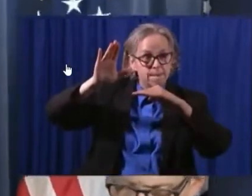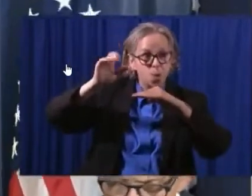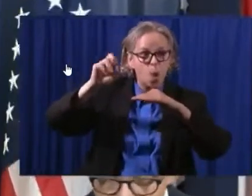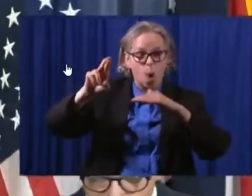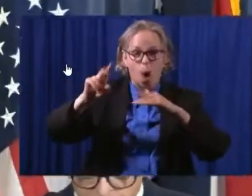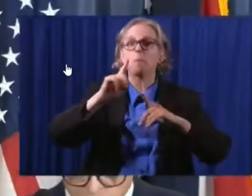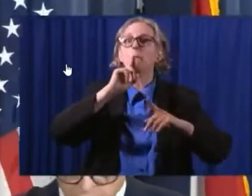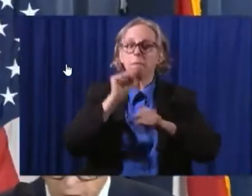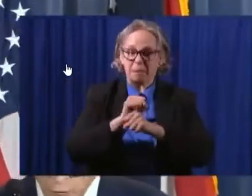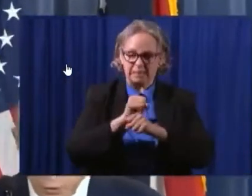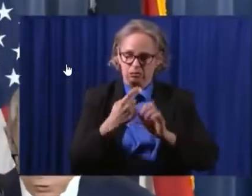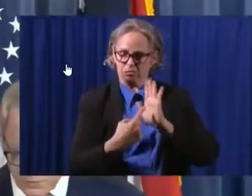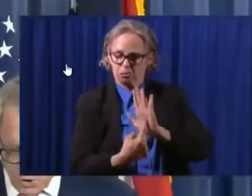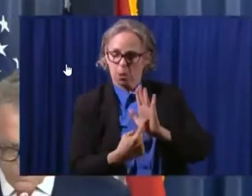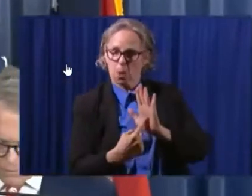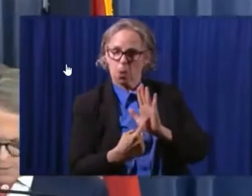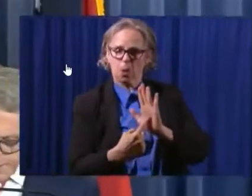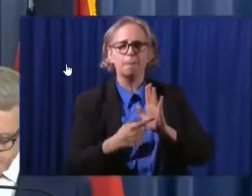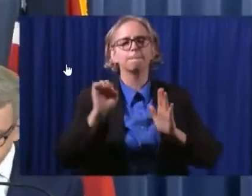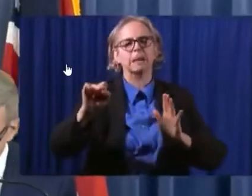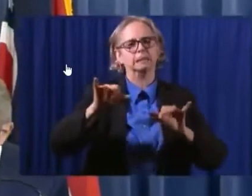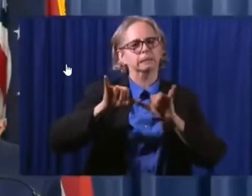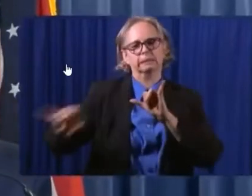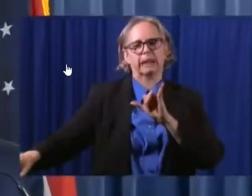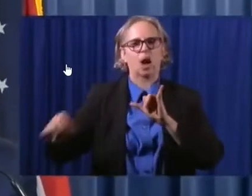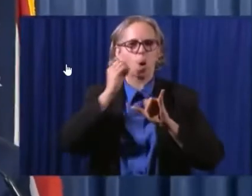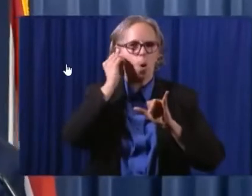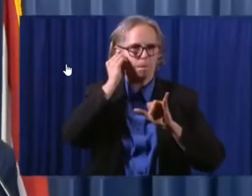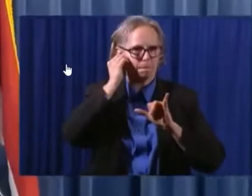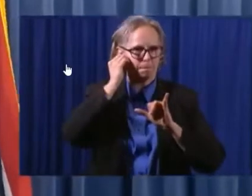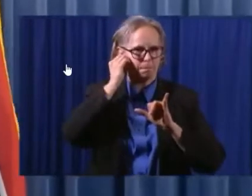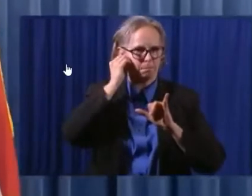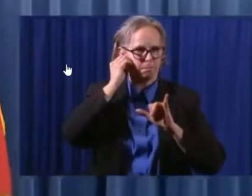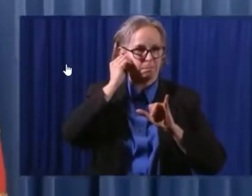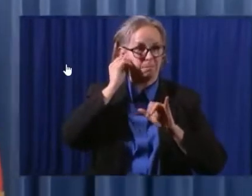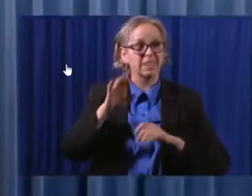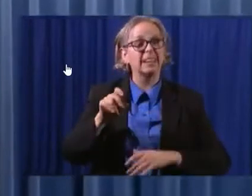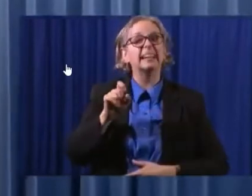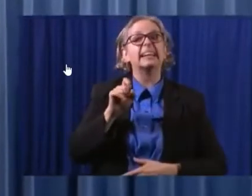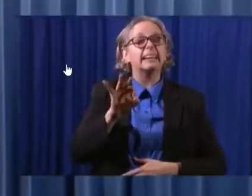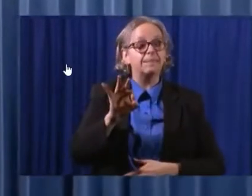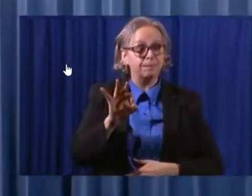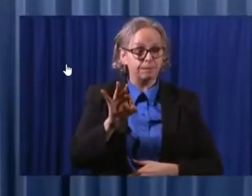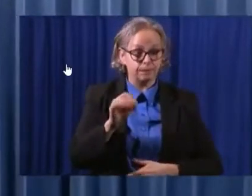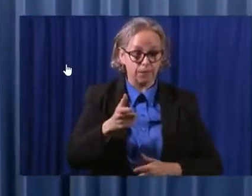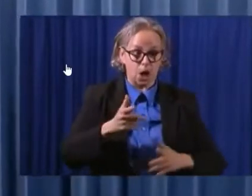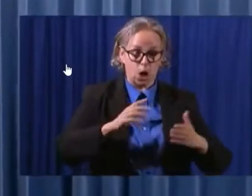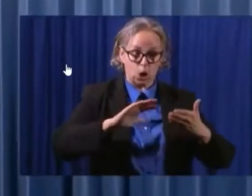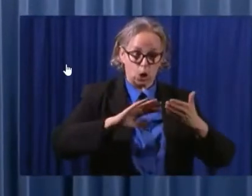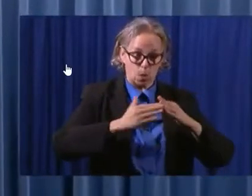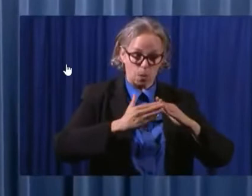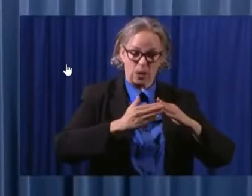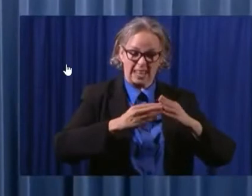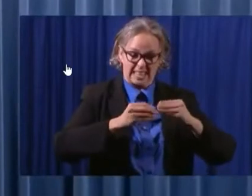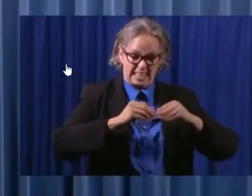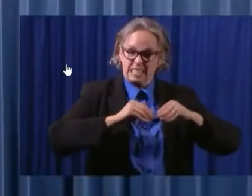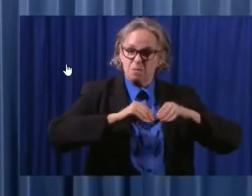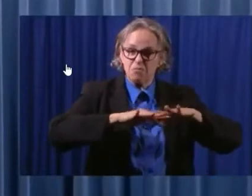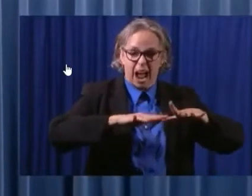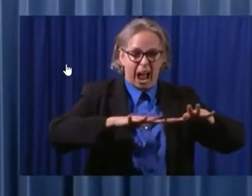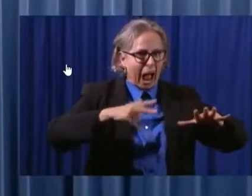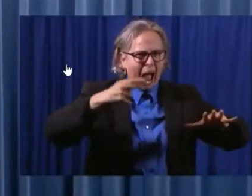home. If there is a higher risk of COVID in a community, schools can scale up this guidance by taking temperatures of students